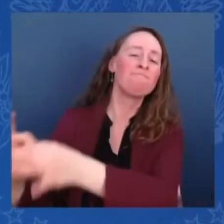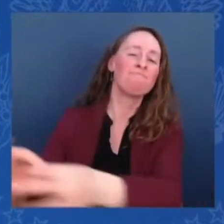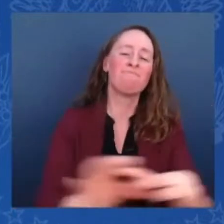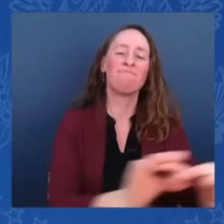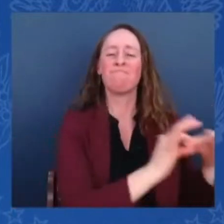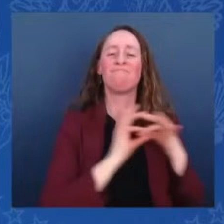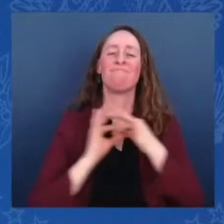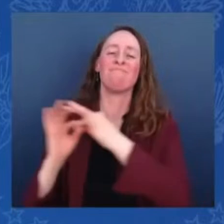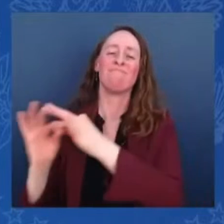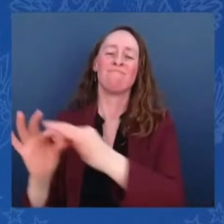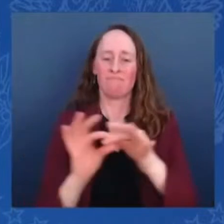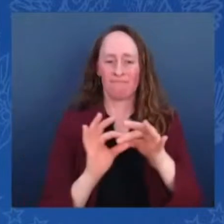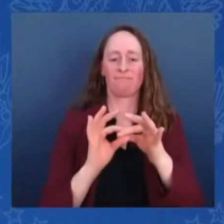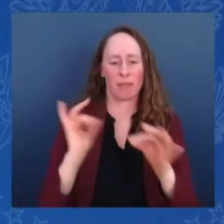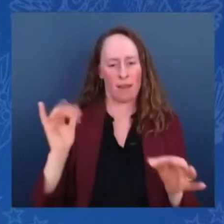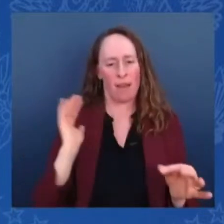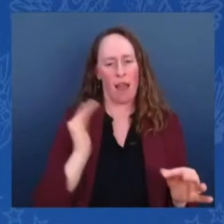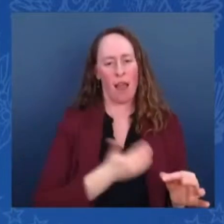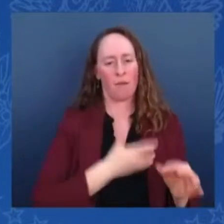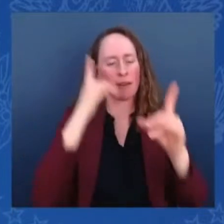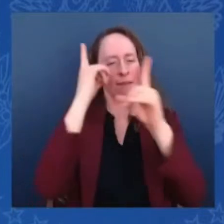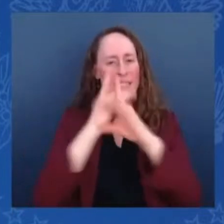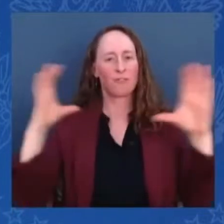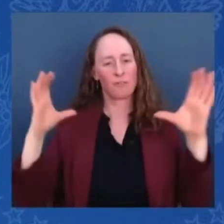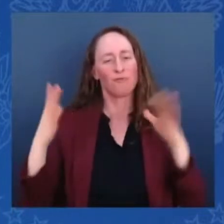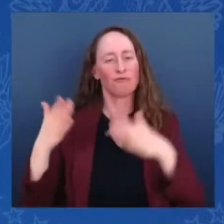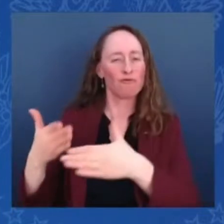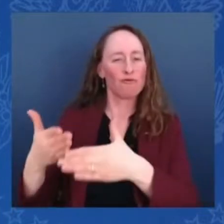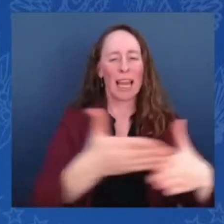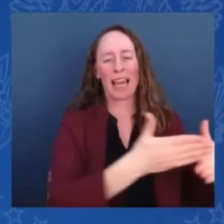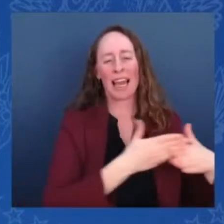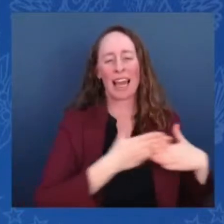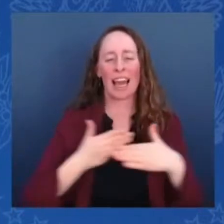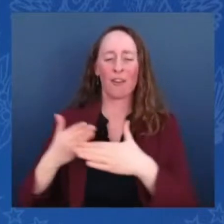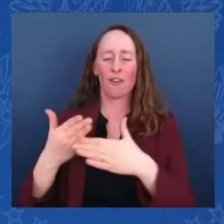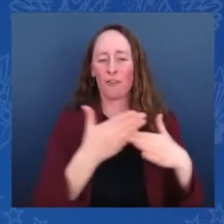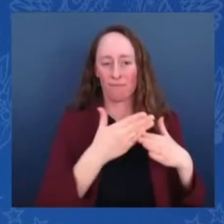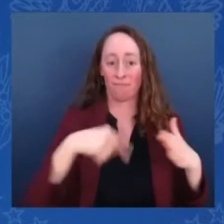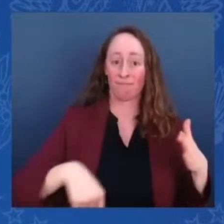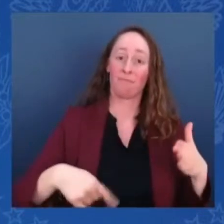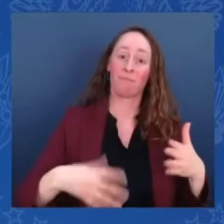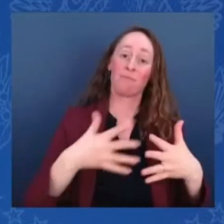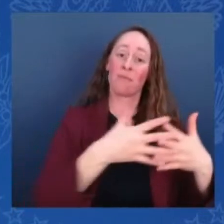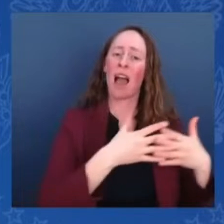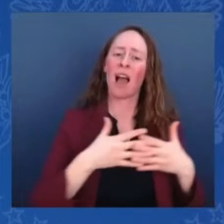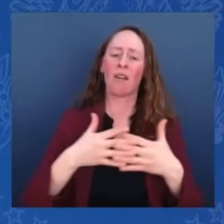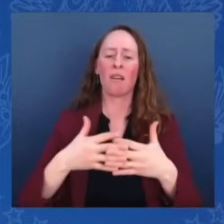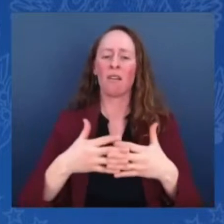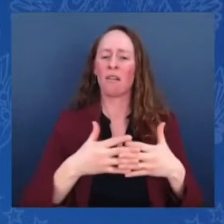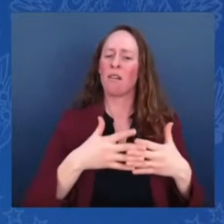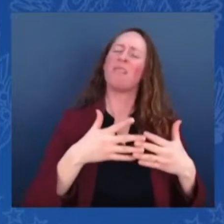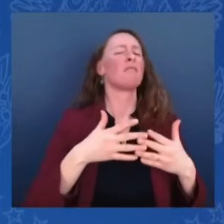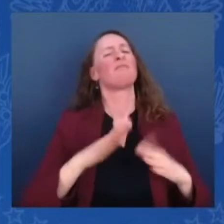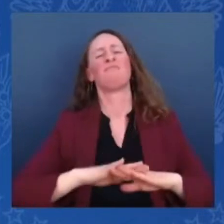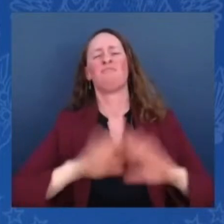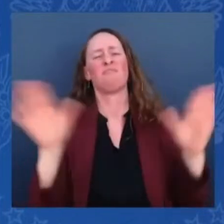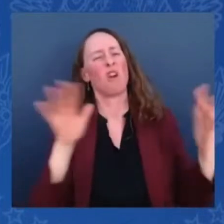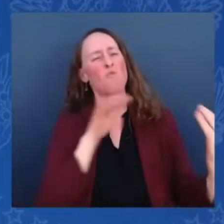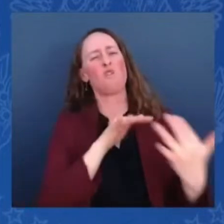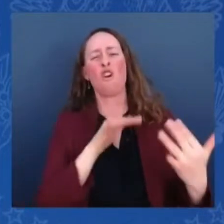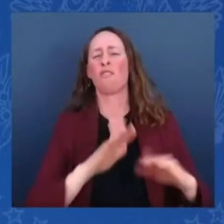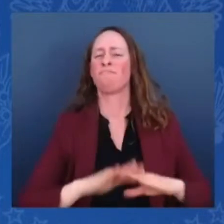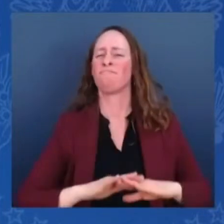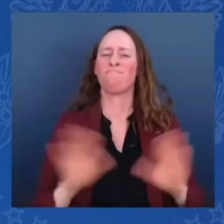visions. In America, which is no longer at war, which has made historic investments in